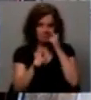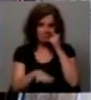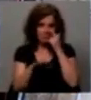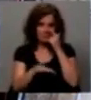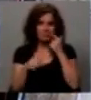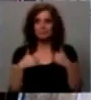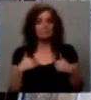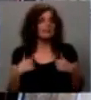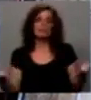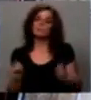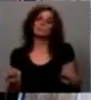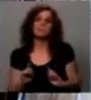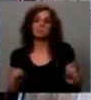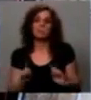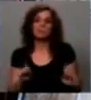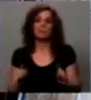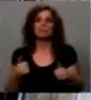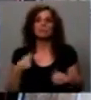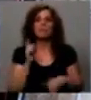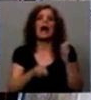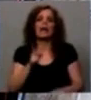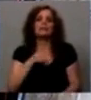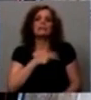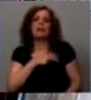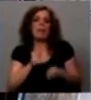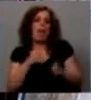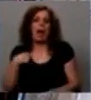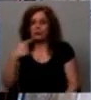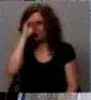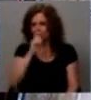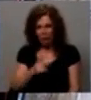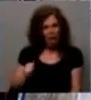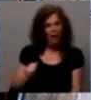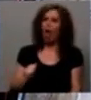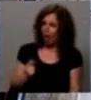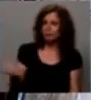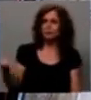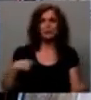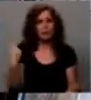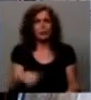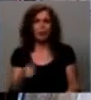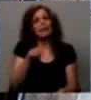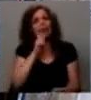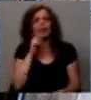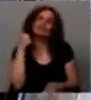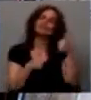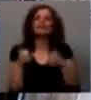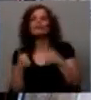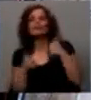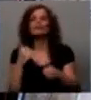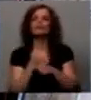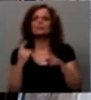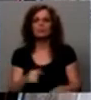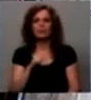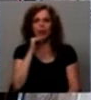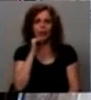Actually, I didn't. I wasn't even quite sure what the prizes were. Yeah. Yeah, I was really just competing for fun. Because, I mean, I've always been